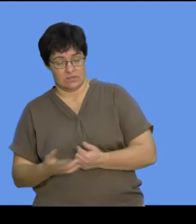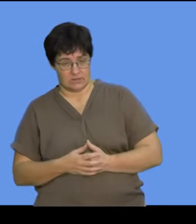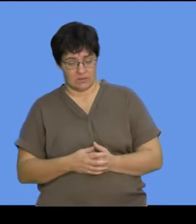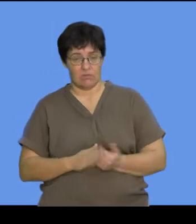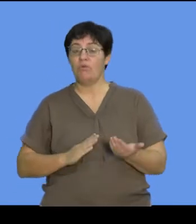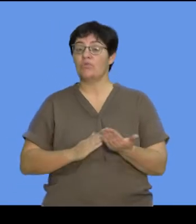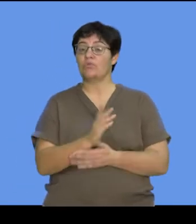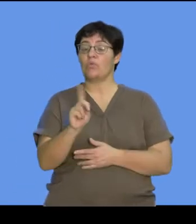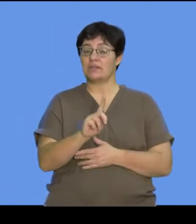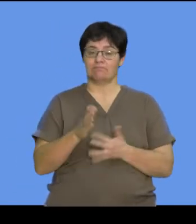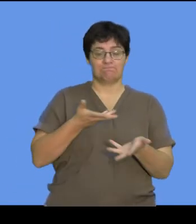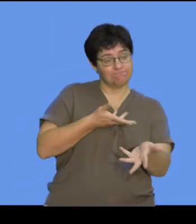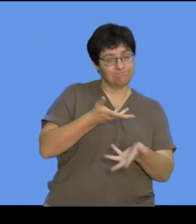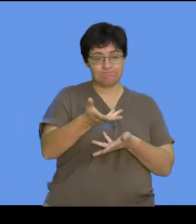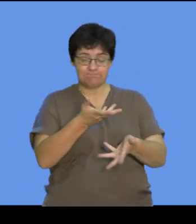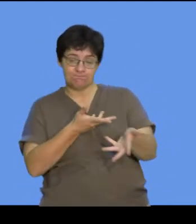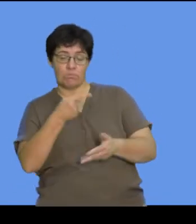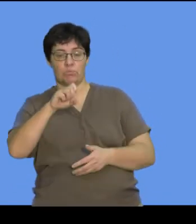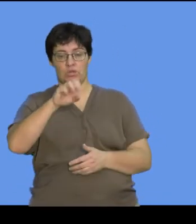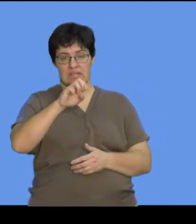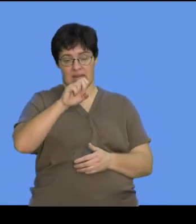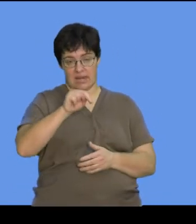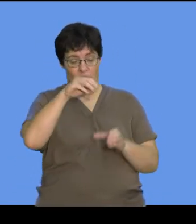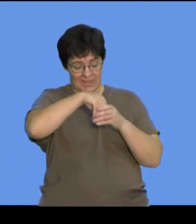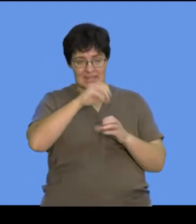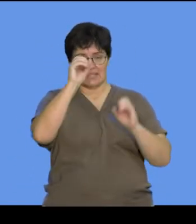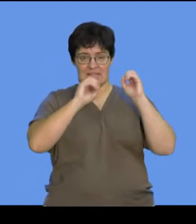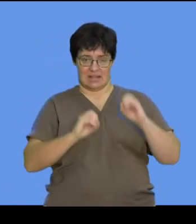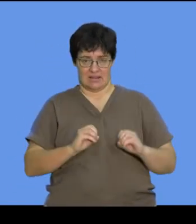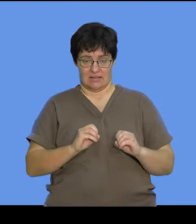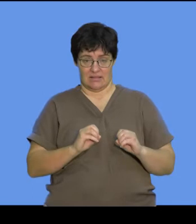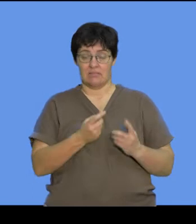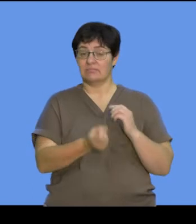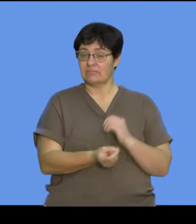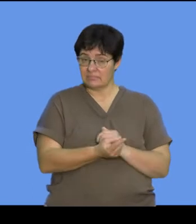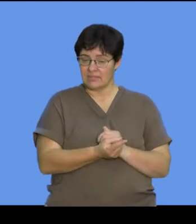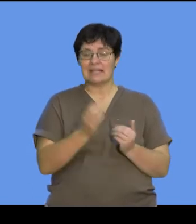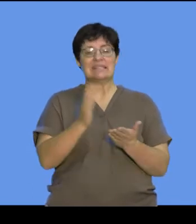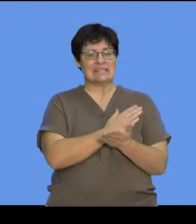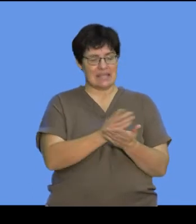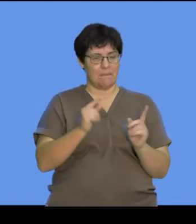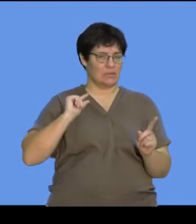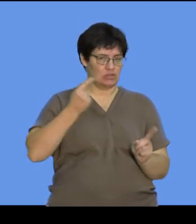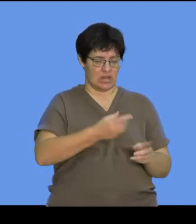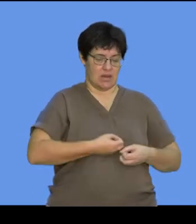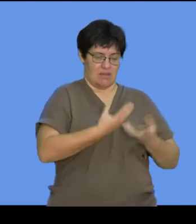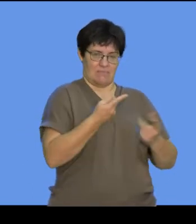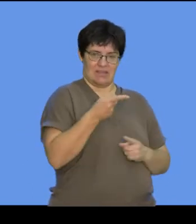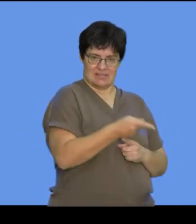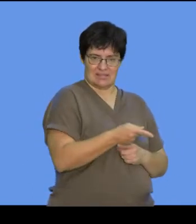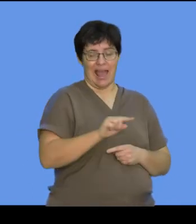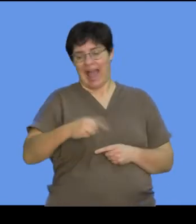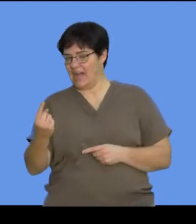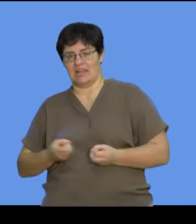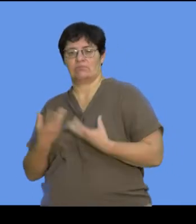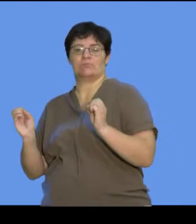It does this through interactions with proteins in the cells caused only certain genes to be expressed